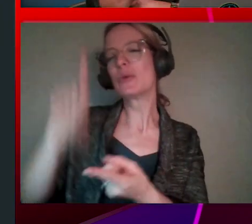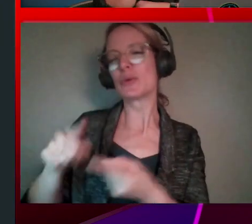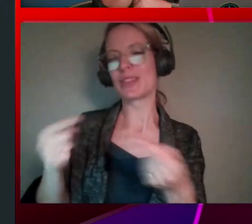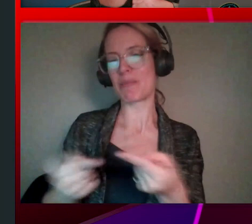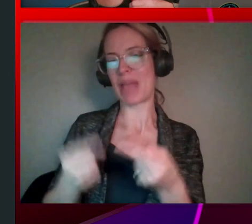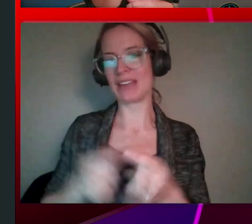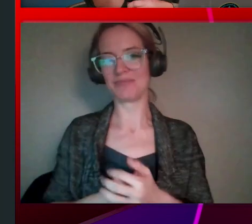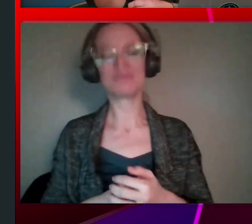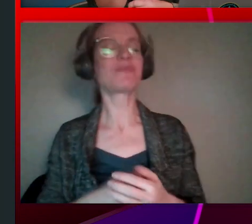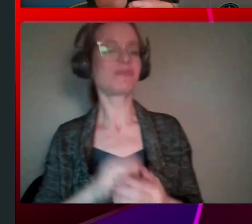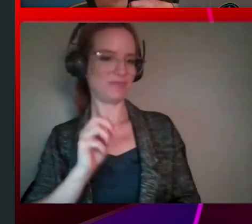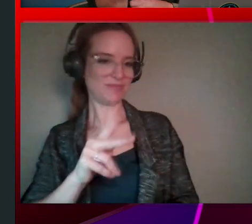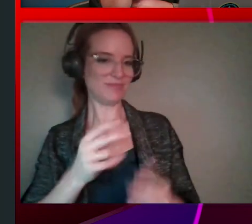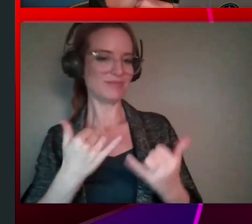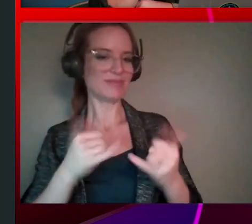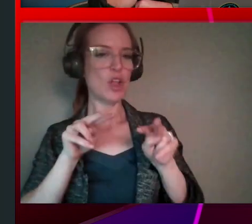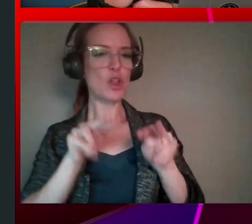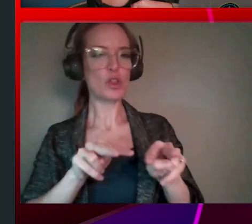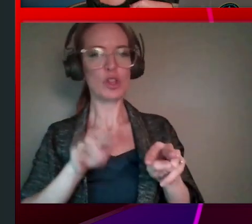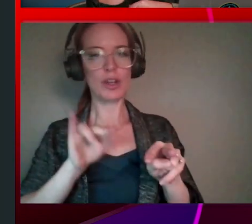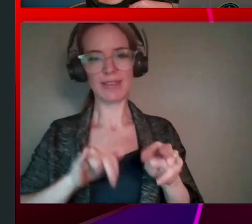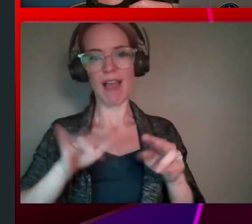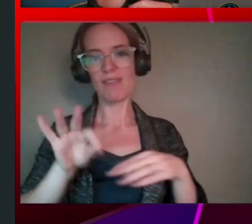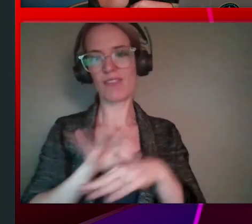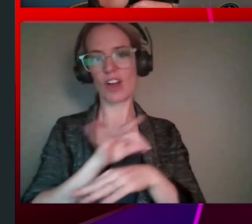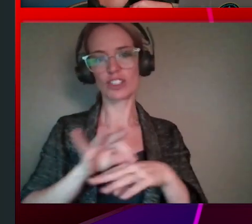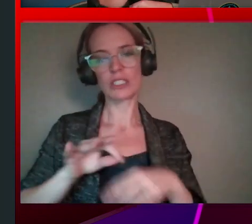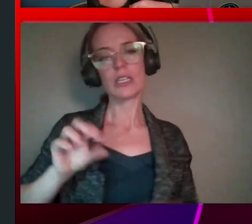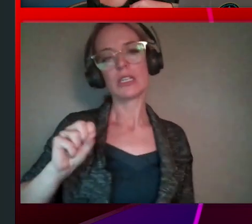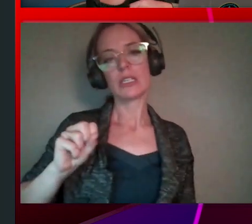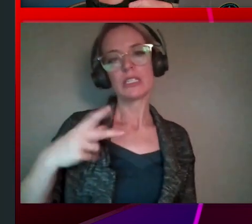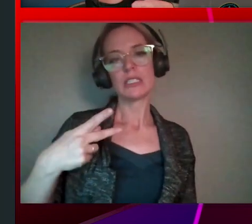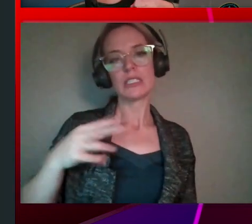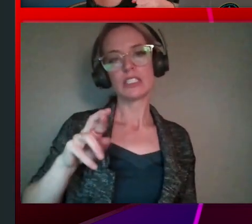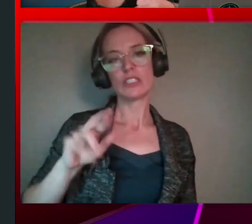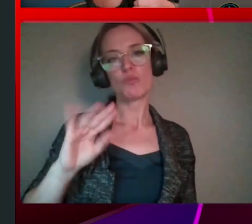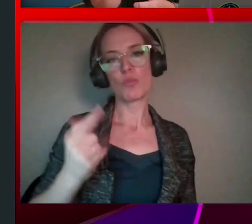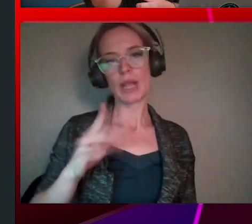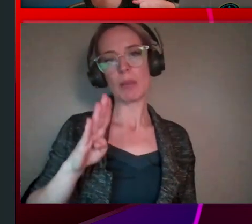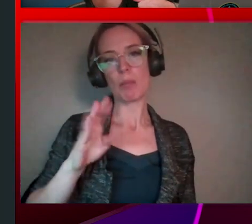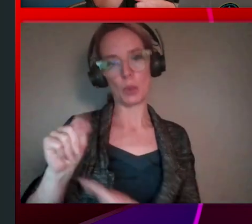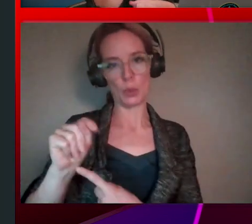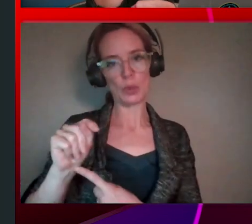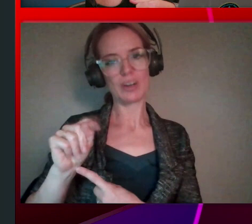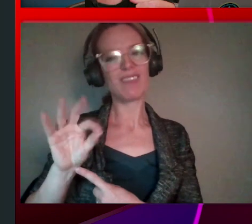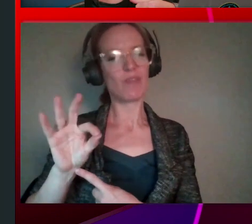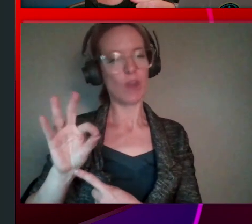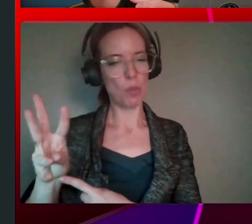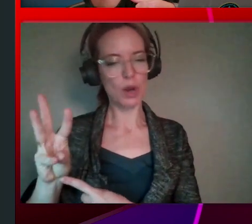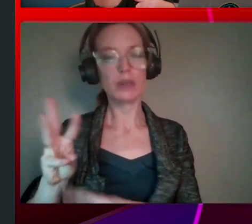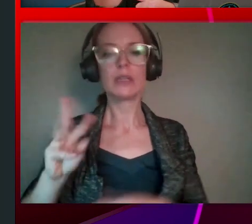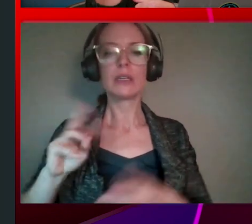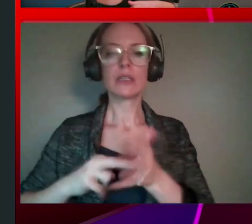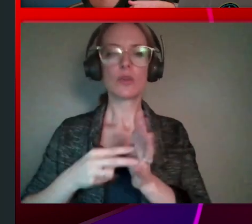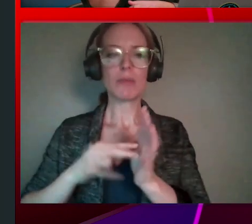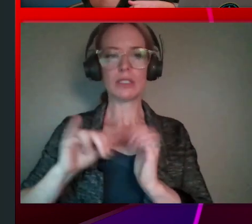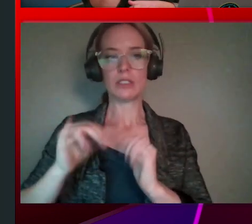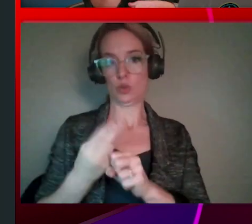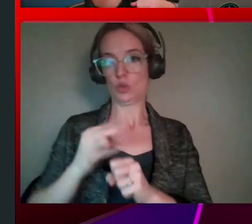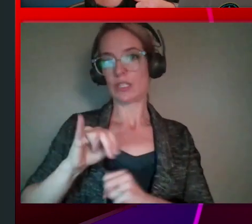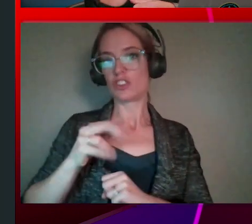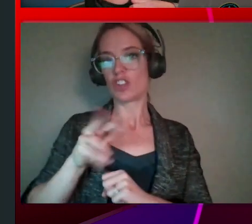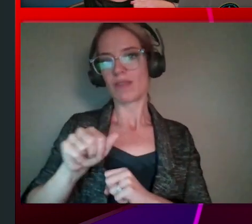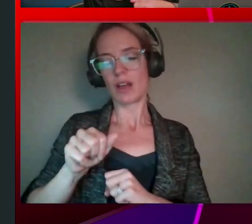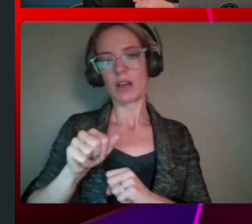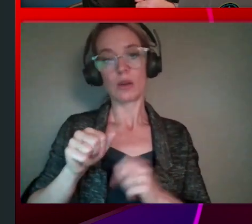function. It uses the Spring Boot framework. So it's a Java function, and really all it's doing is it's serving content out of